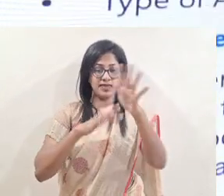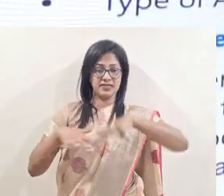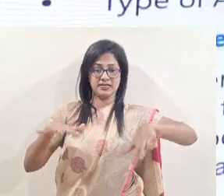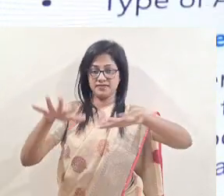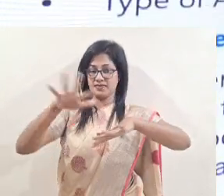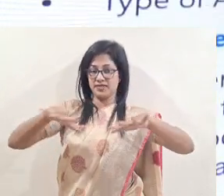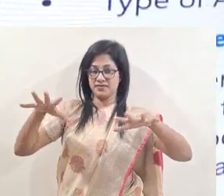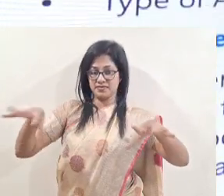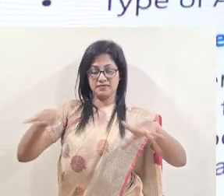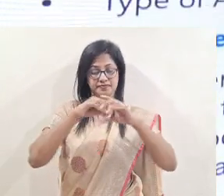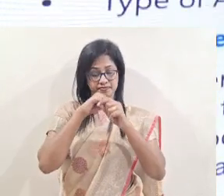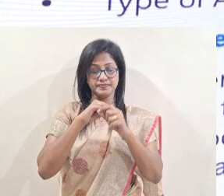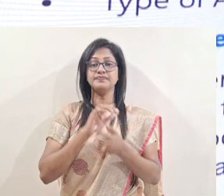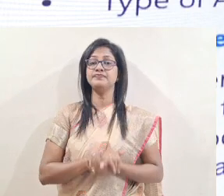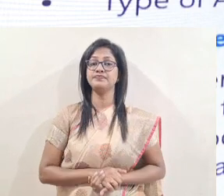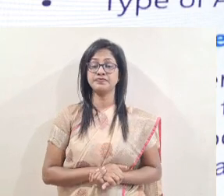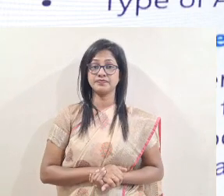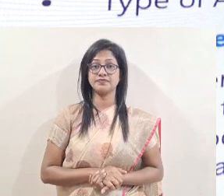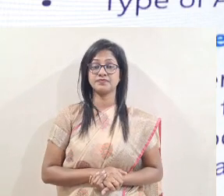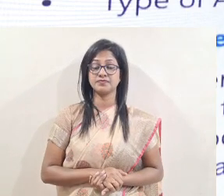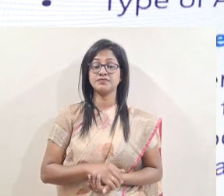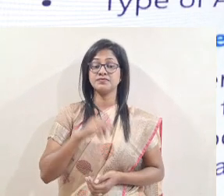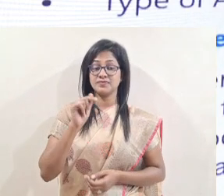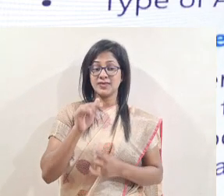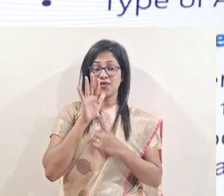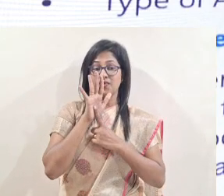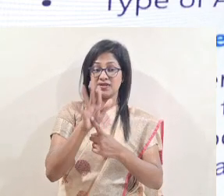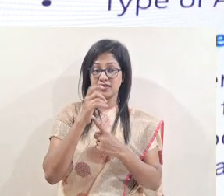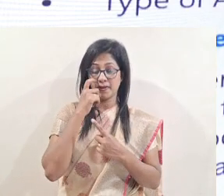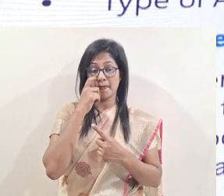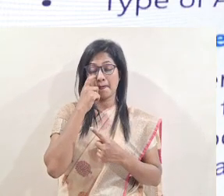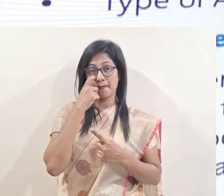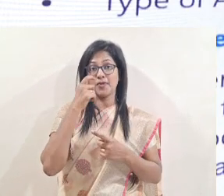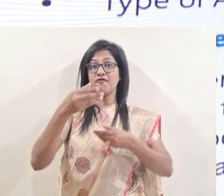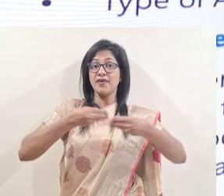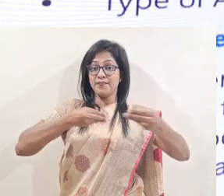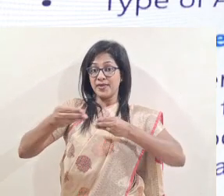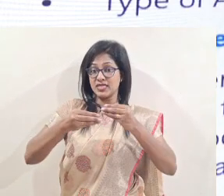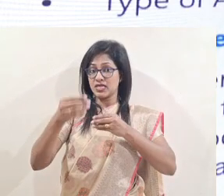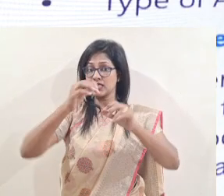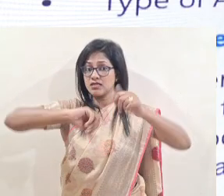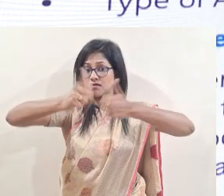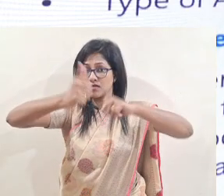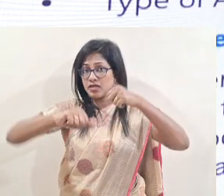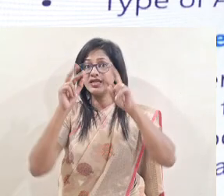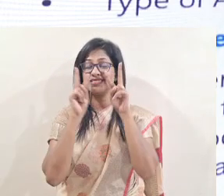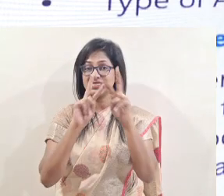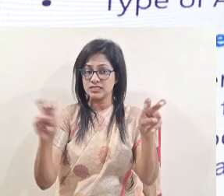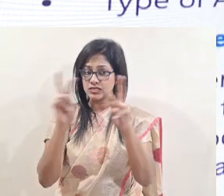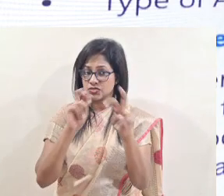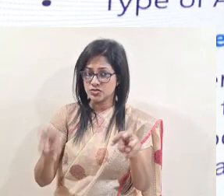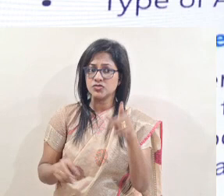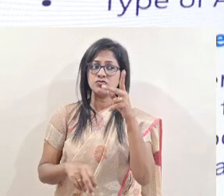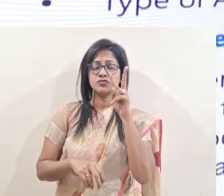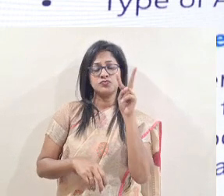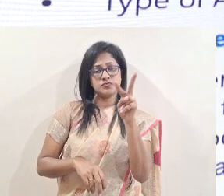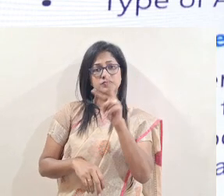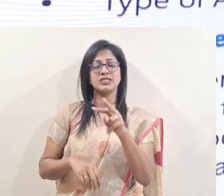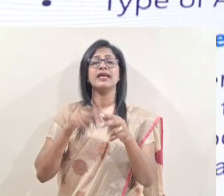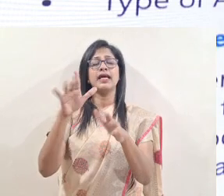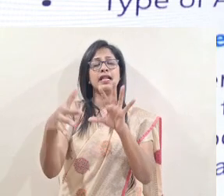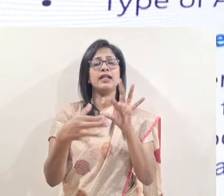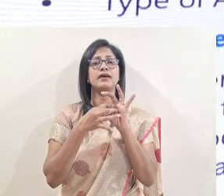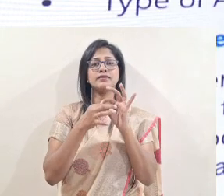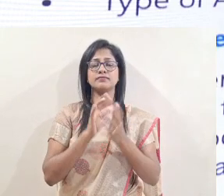The indicators, because we are actually studying the commercial performance, we have studied the commercial performance in terms of